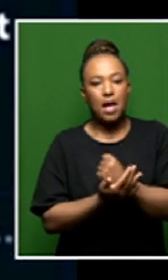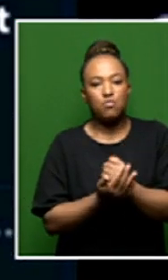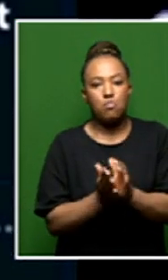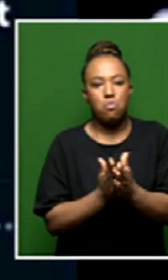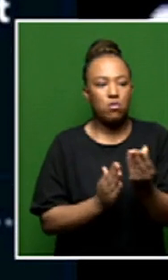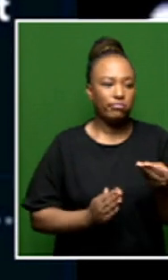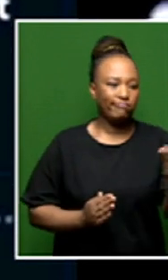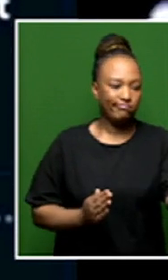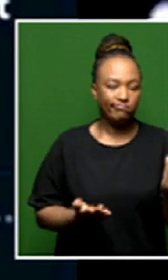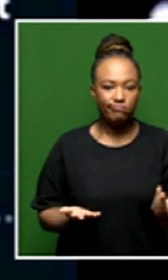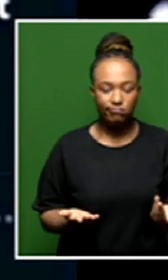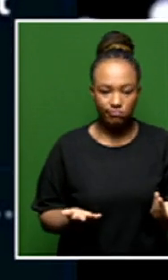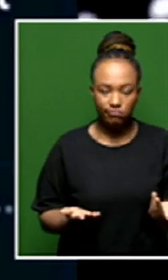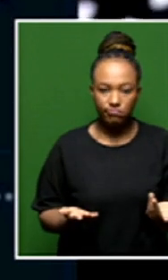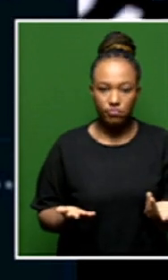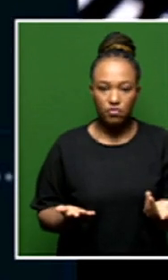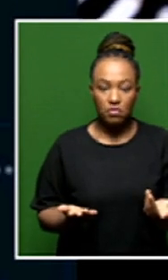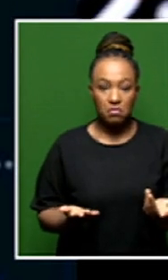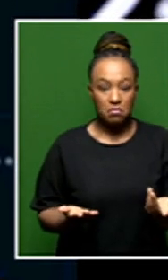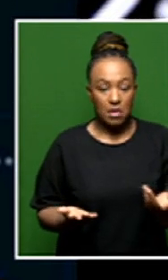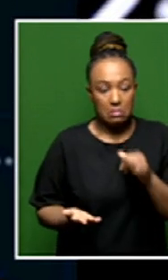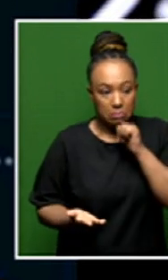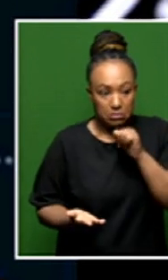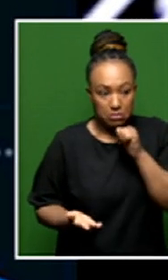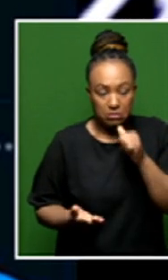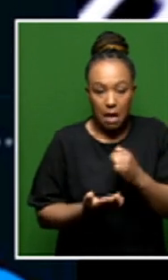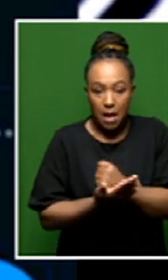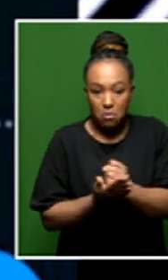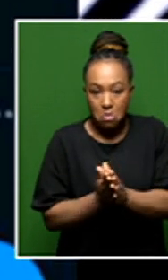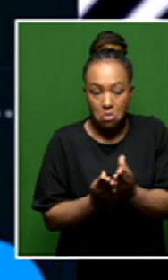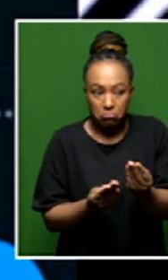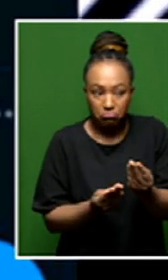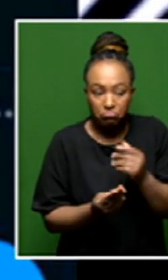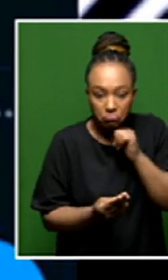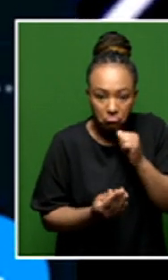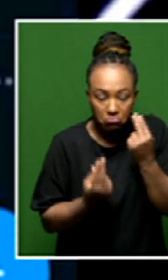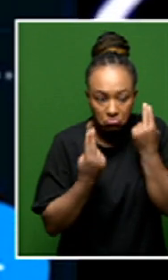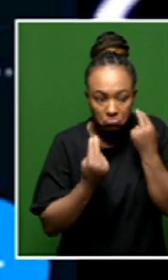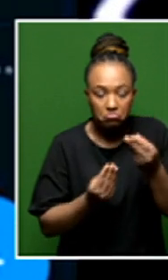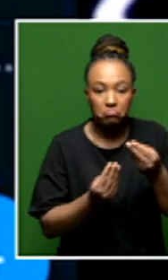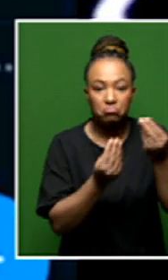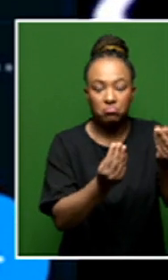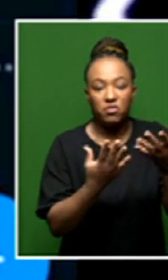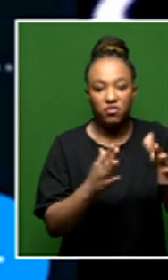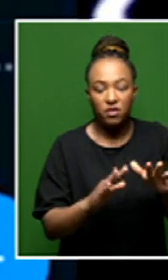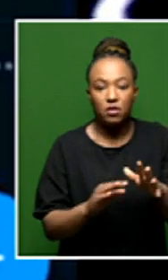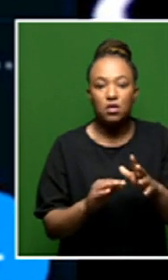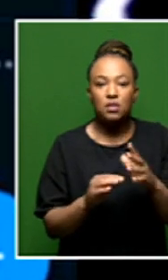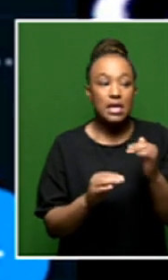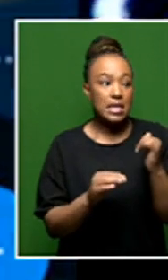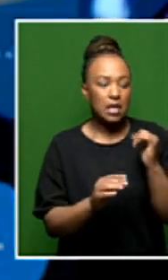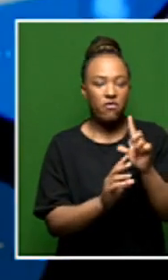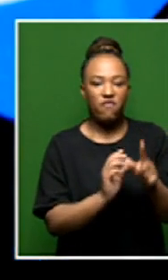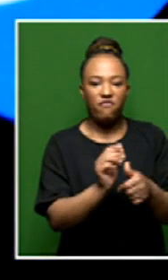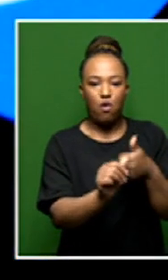passport. So under their advice, I handed over my passport. I had a follow-up conversation with them